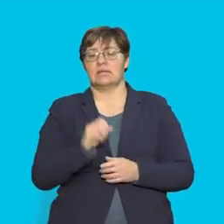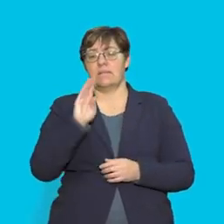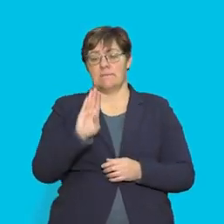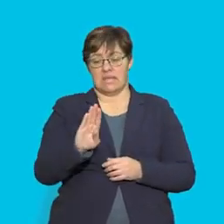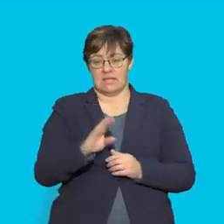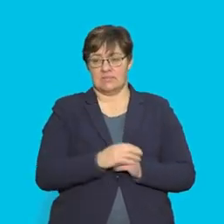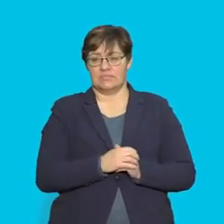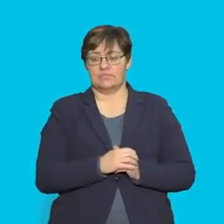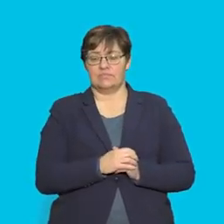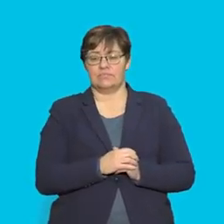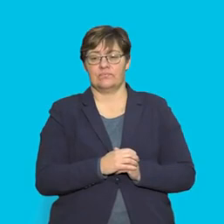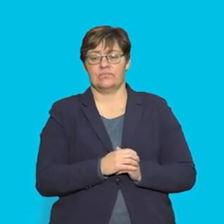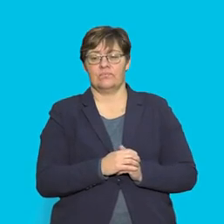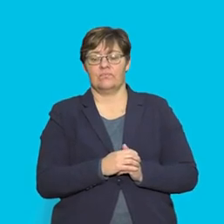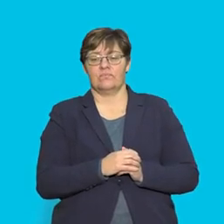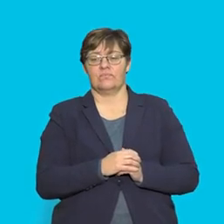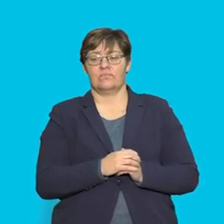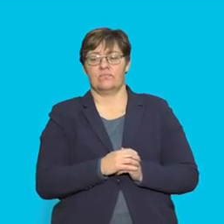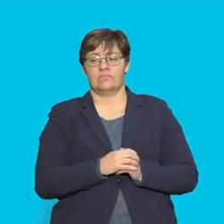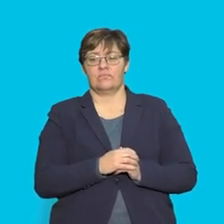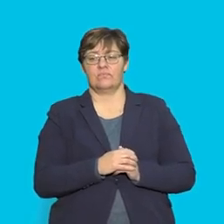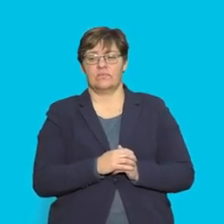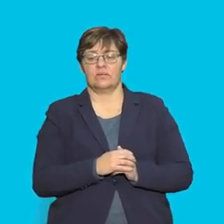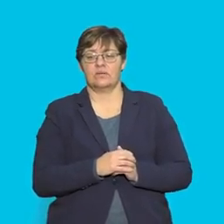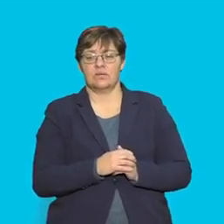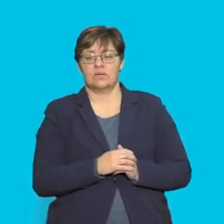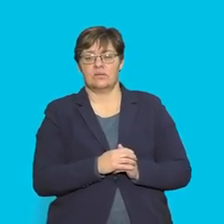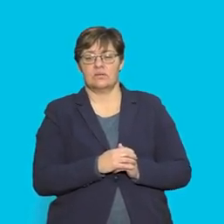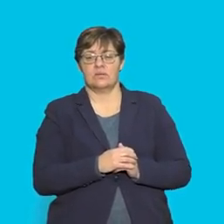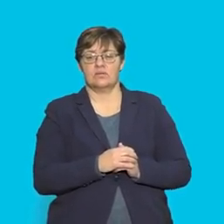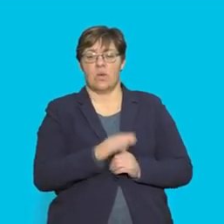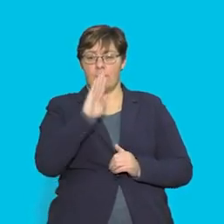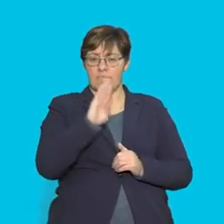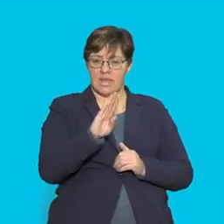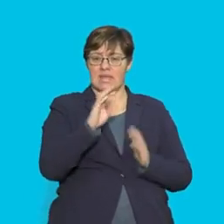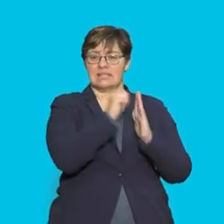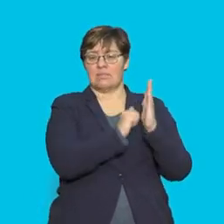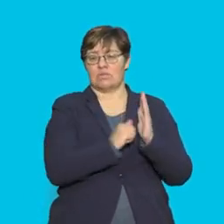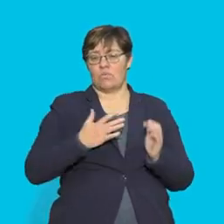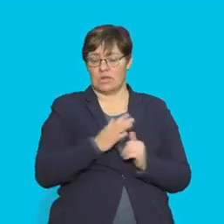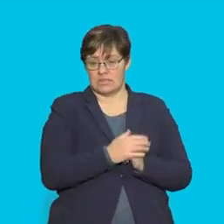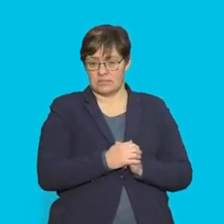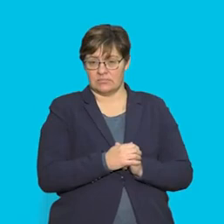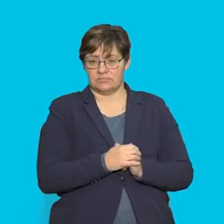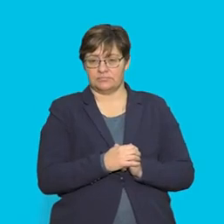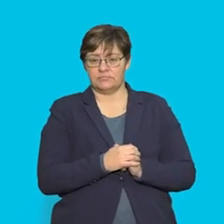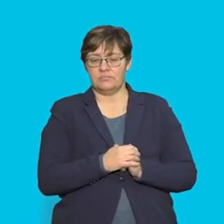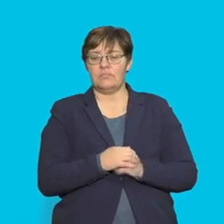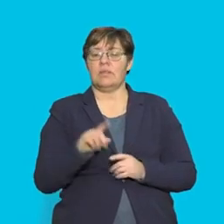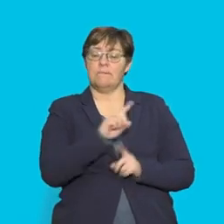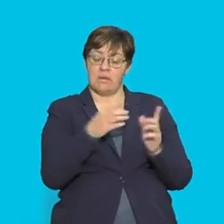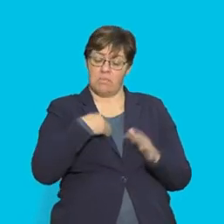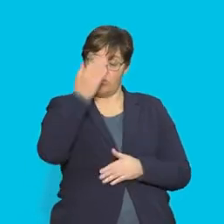right? And then I want to make B the subject of the formula, right? But I also know that